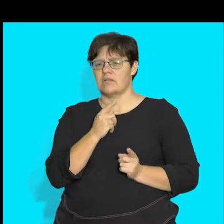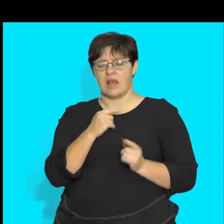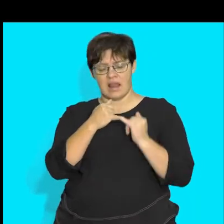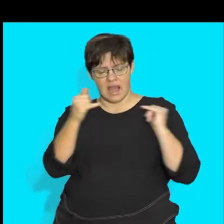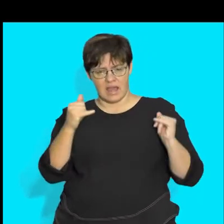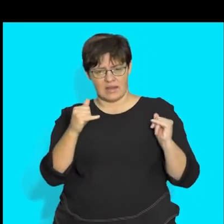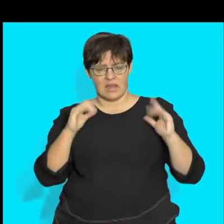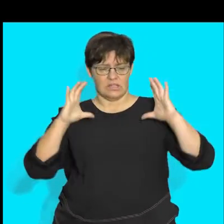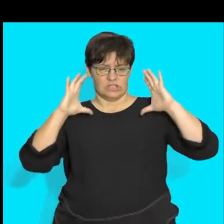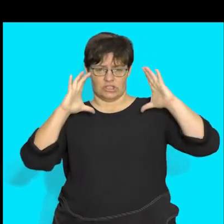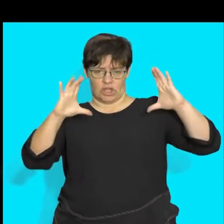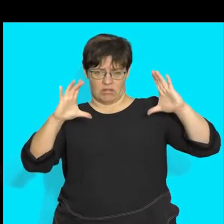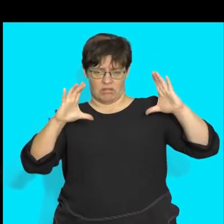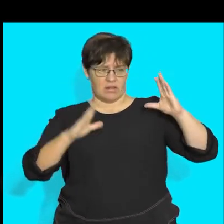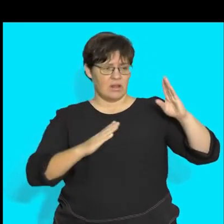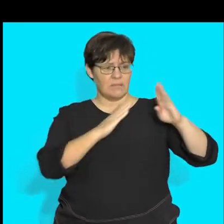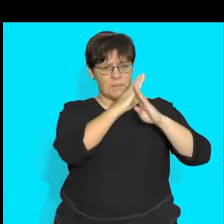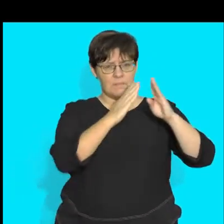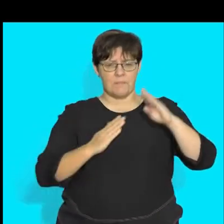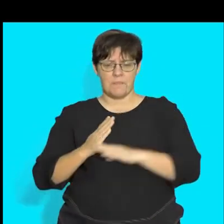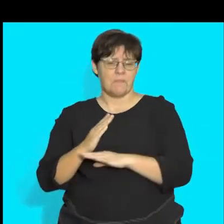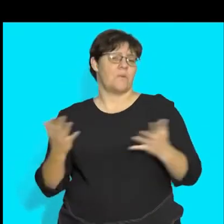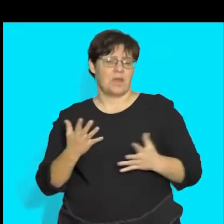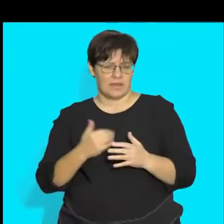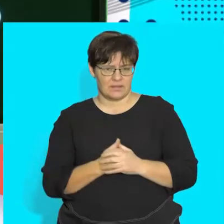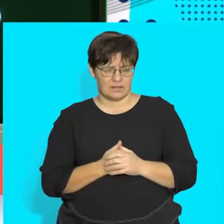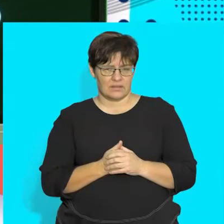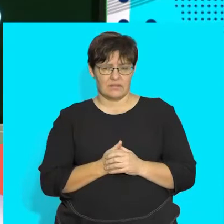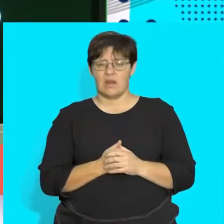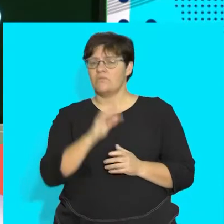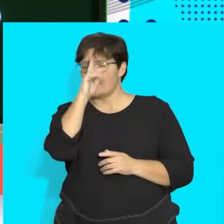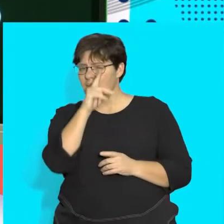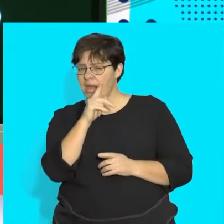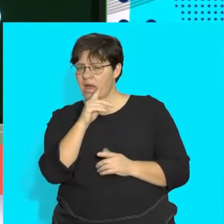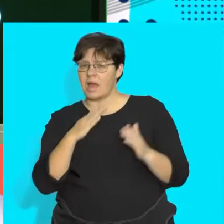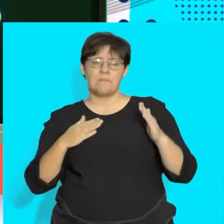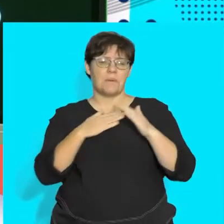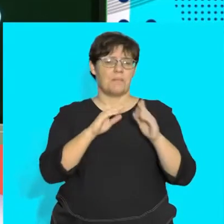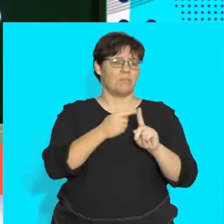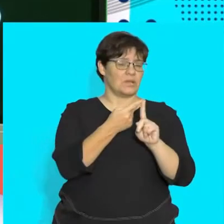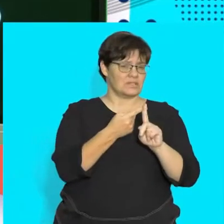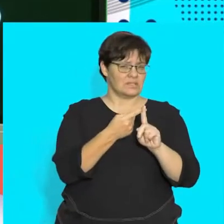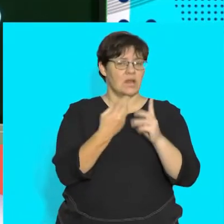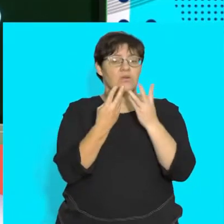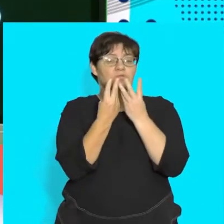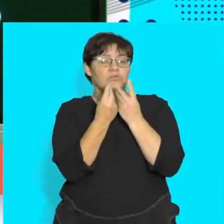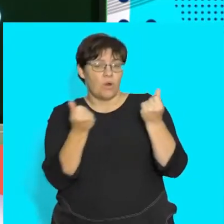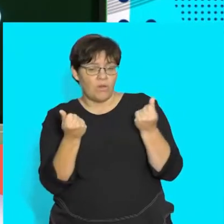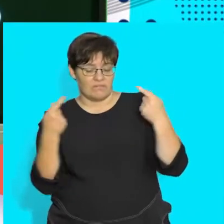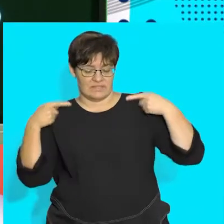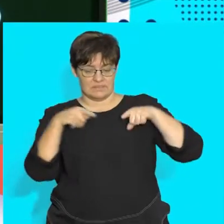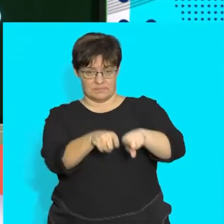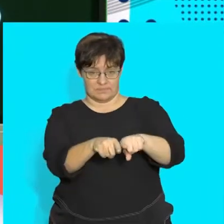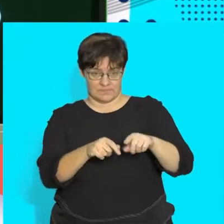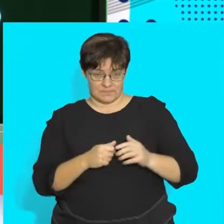my line and my circle. So remember, when we did intersection points, we had to solve